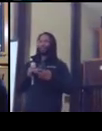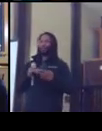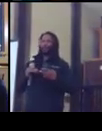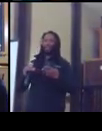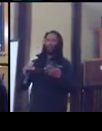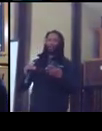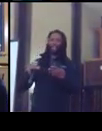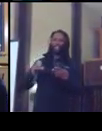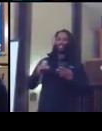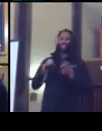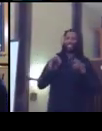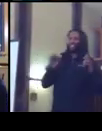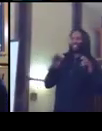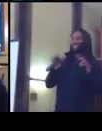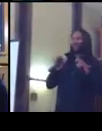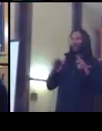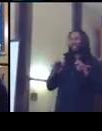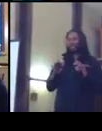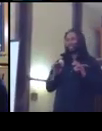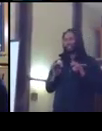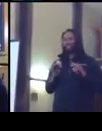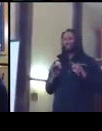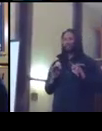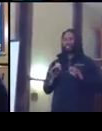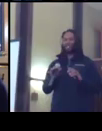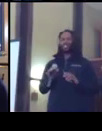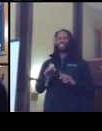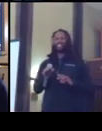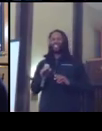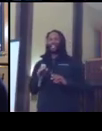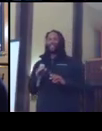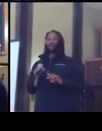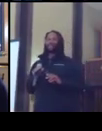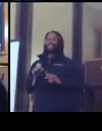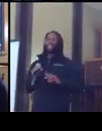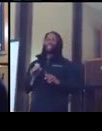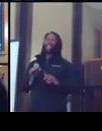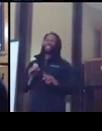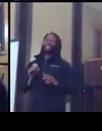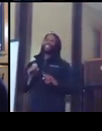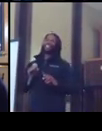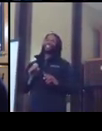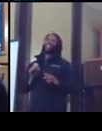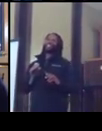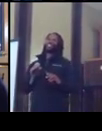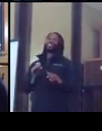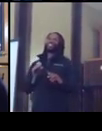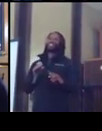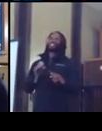organizing labor, organizing just the whole aspect of it is very interesting.